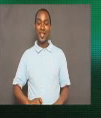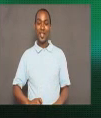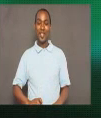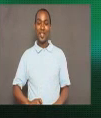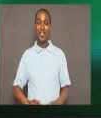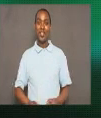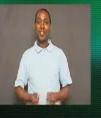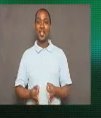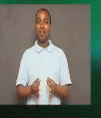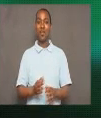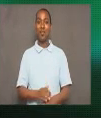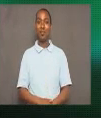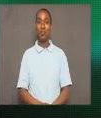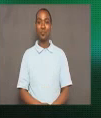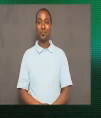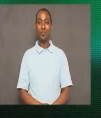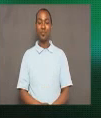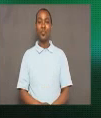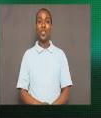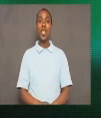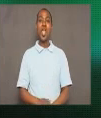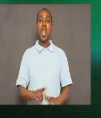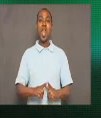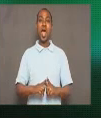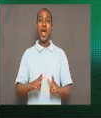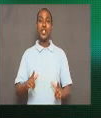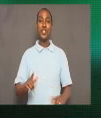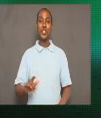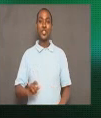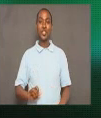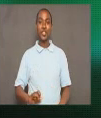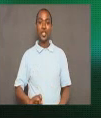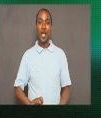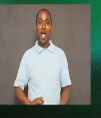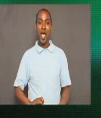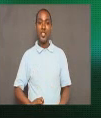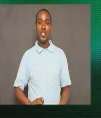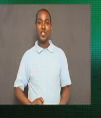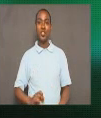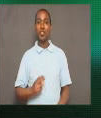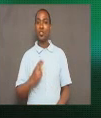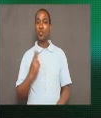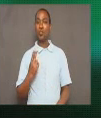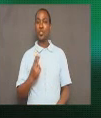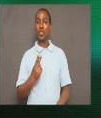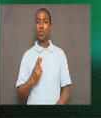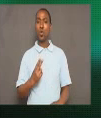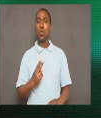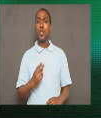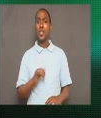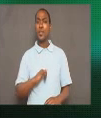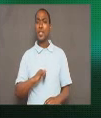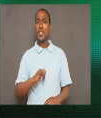collected. The large intestine uses the same muscle